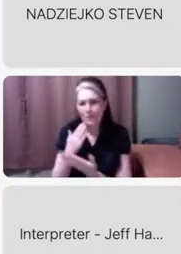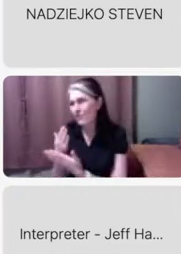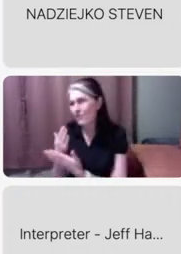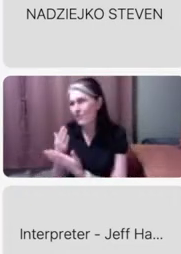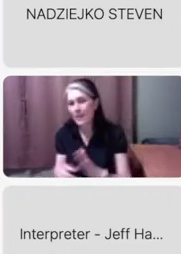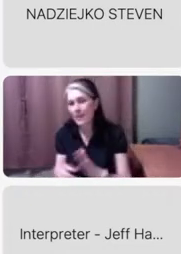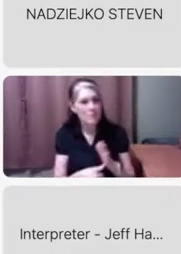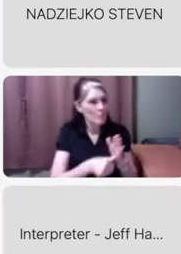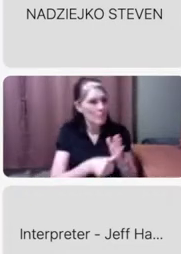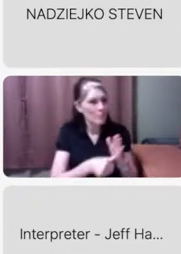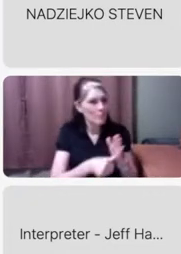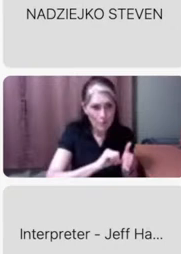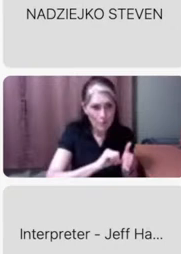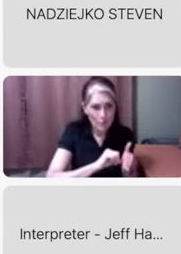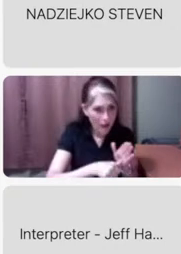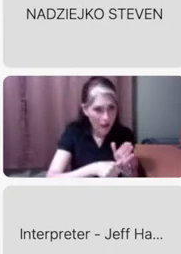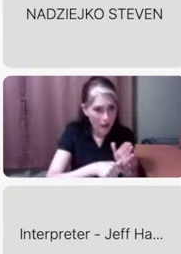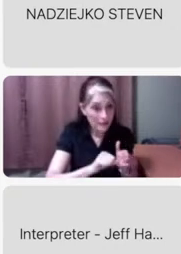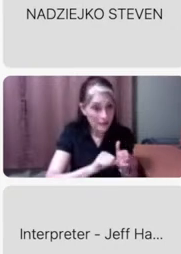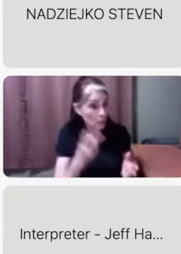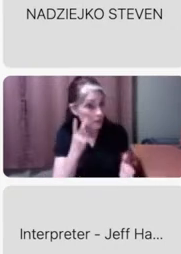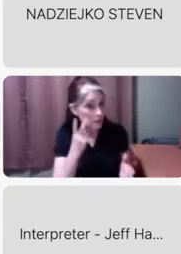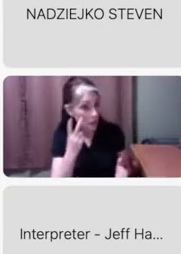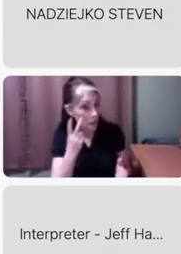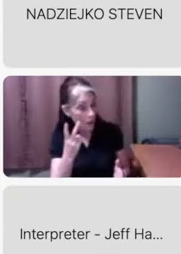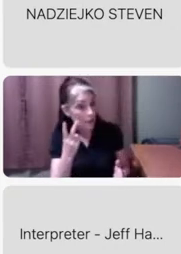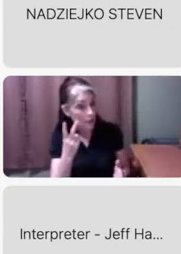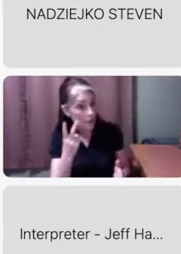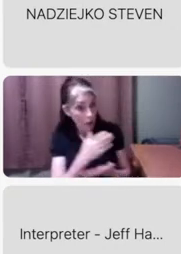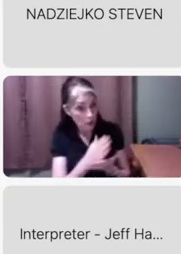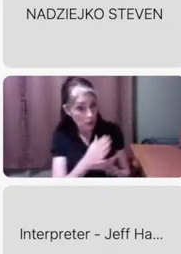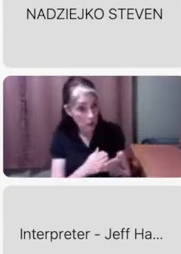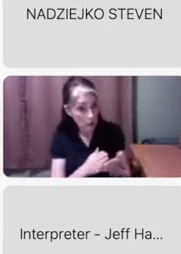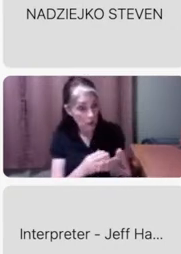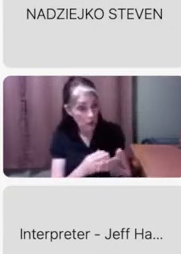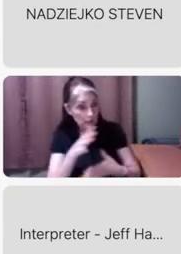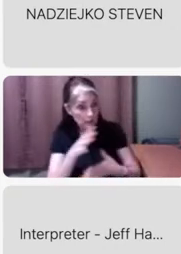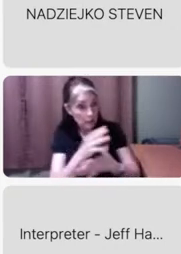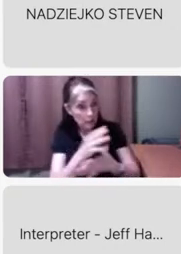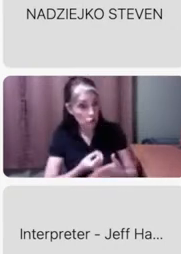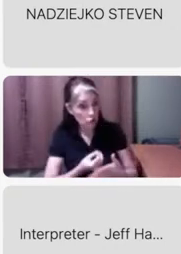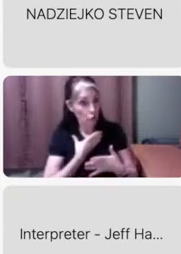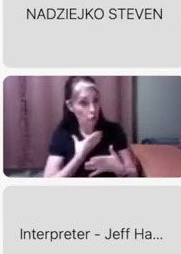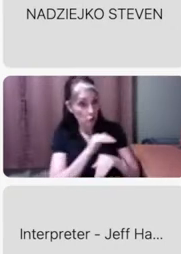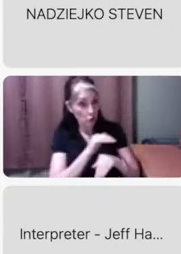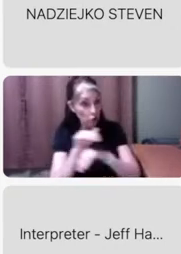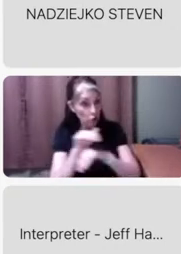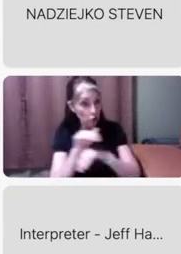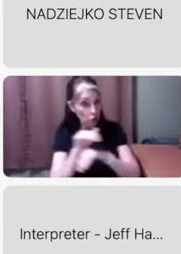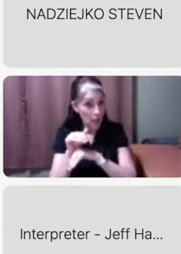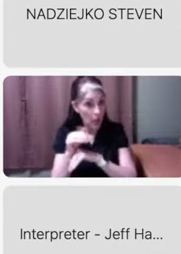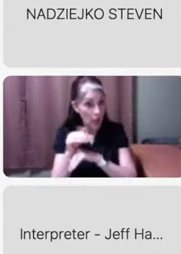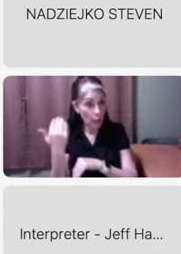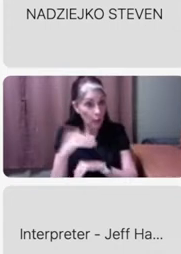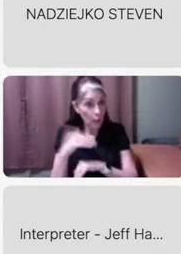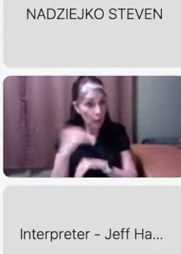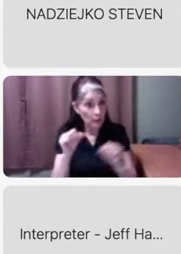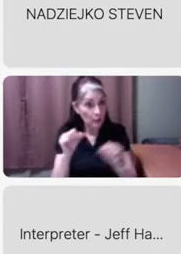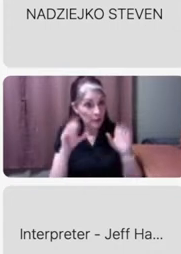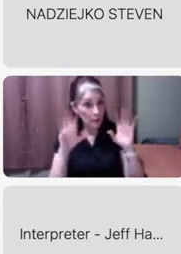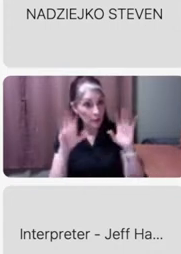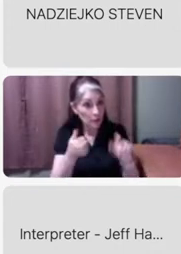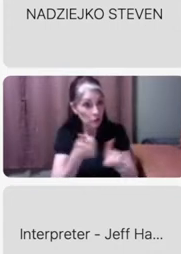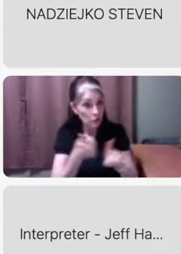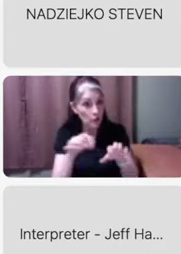was there for some of them was there for senior inspiration night and uh it's just amazing what you guys are doing out there at grand